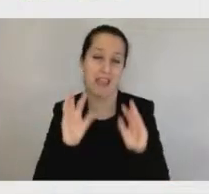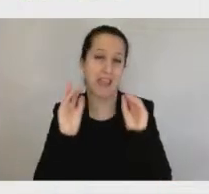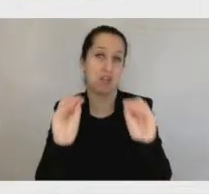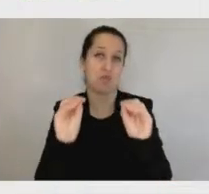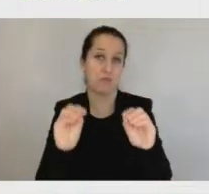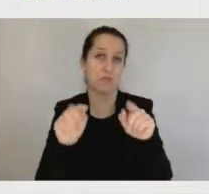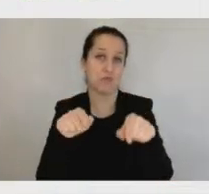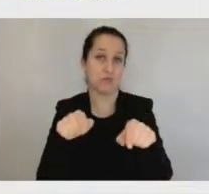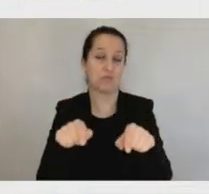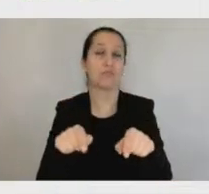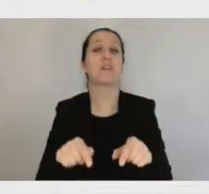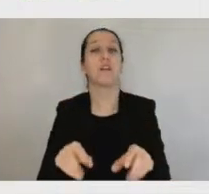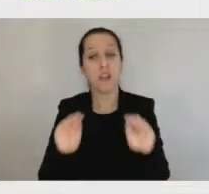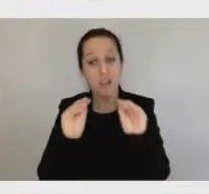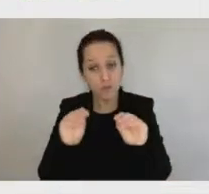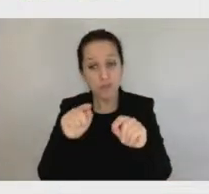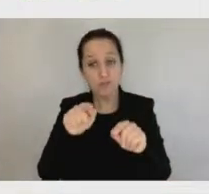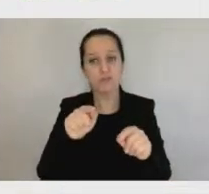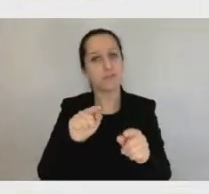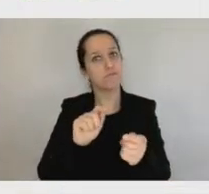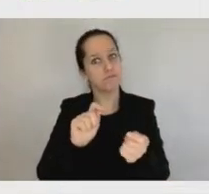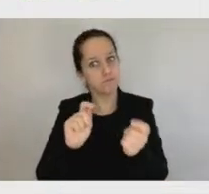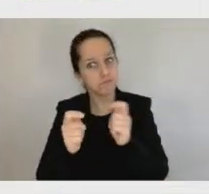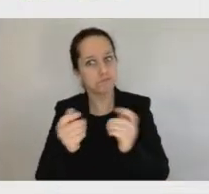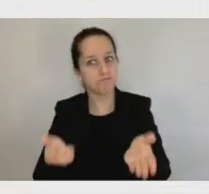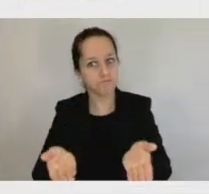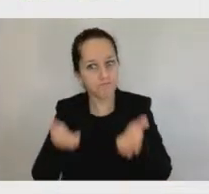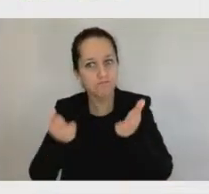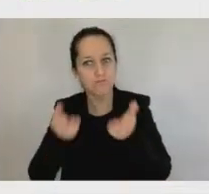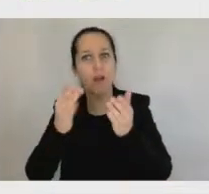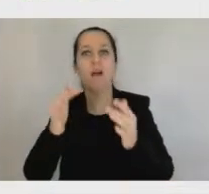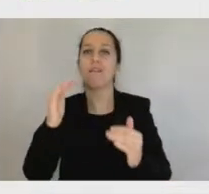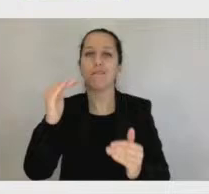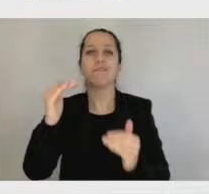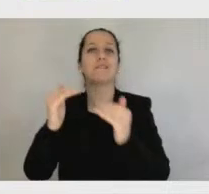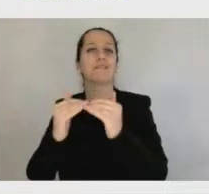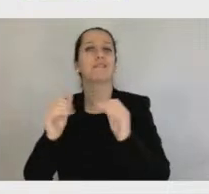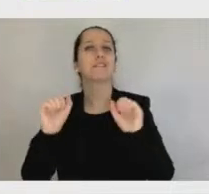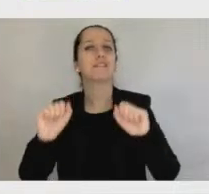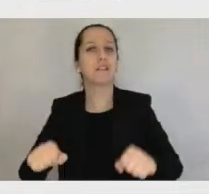education is so important to diminish inequalities.